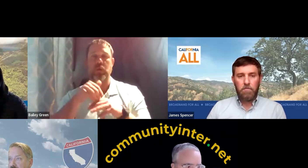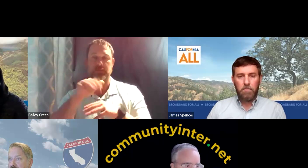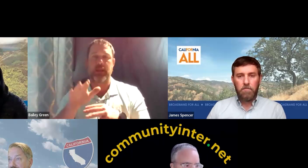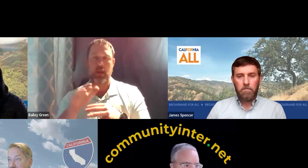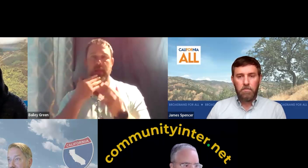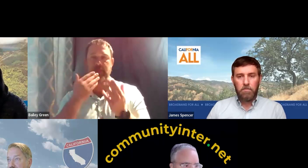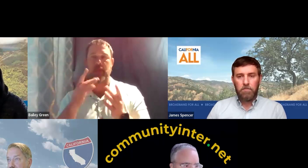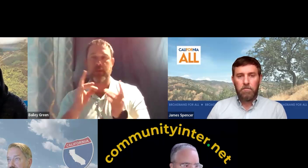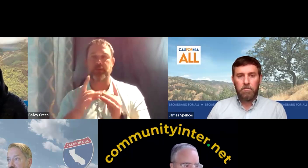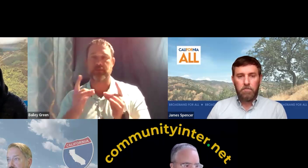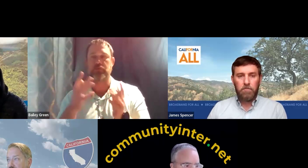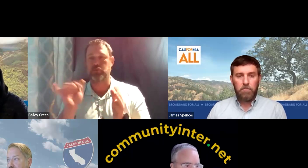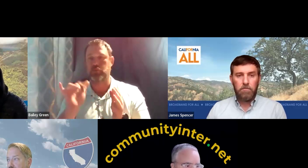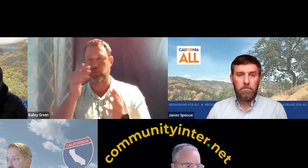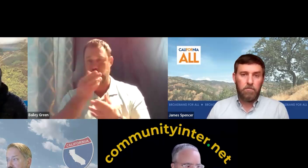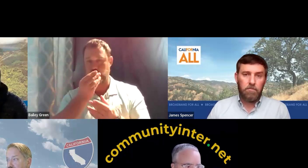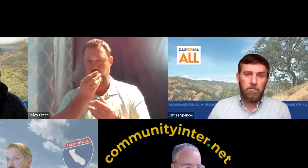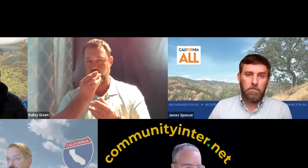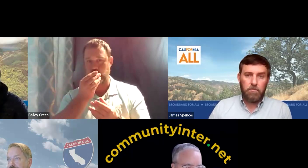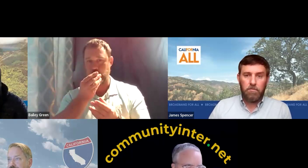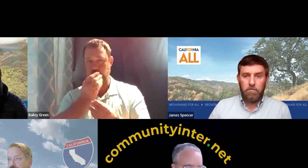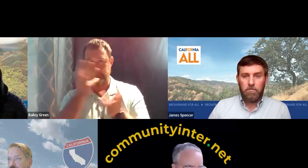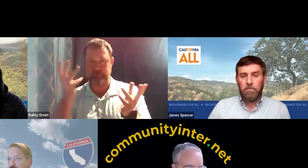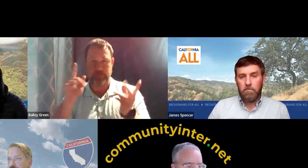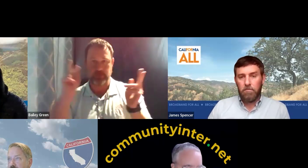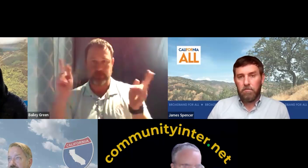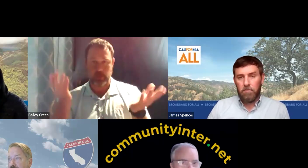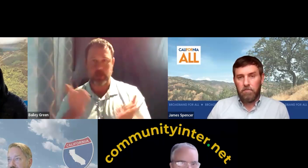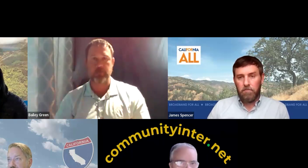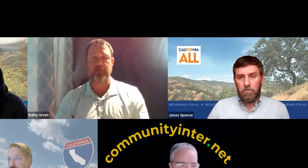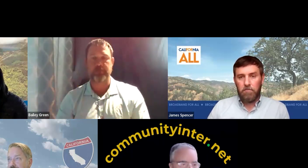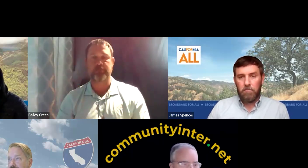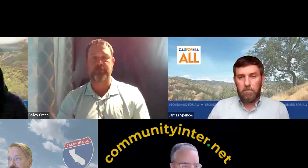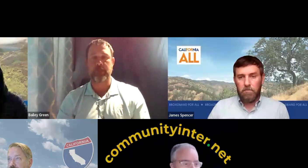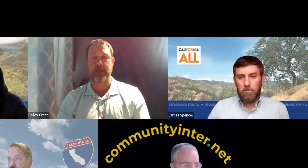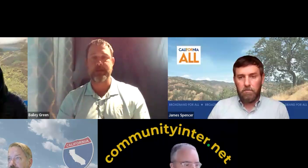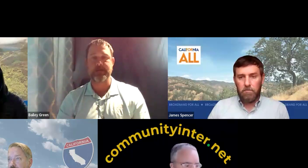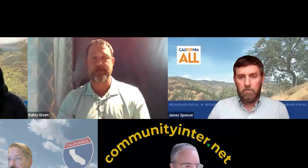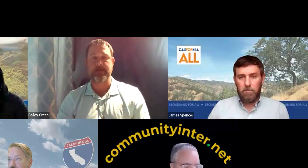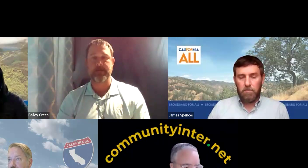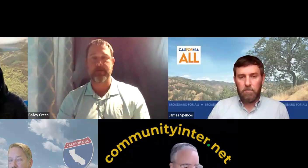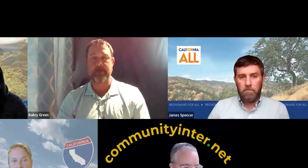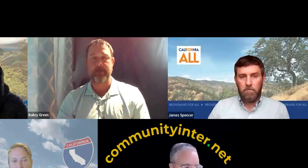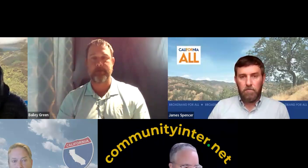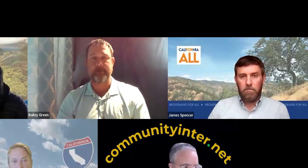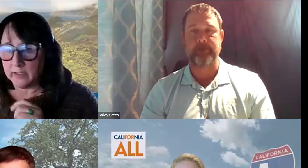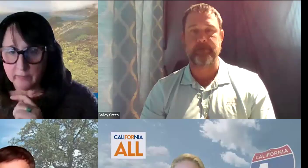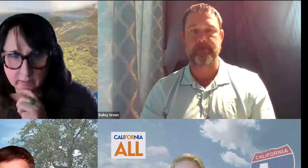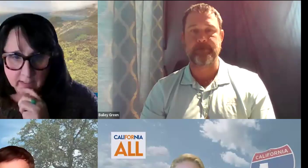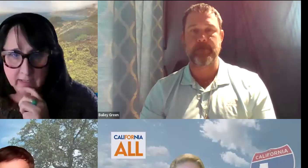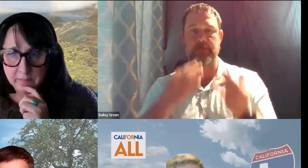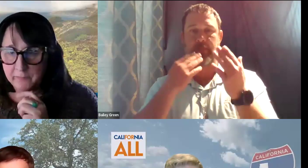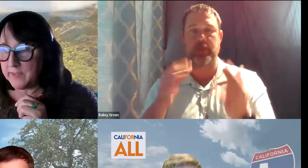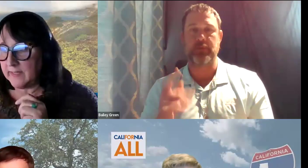message, likely to the folks on this call or in this meeting. Thanks. Thank you,